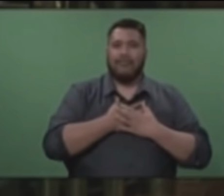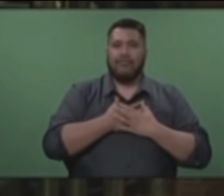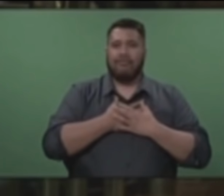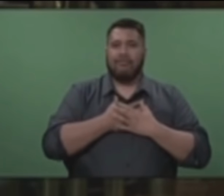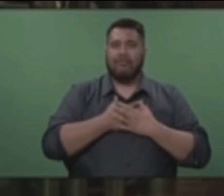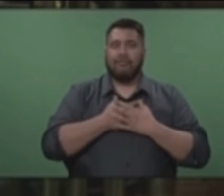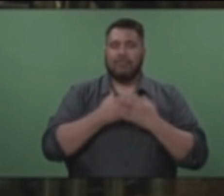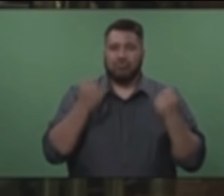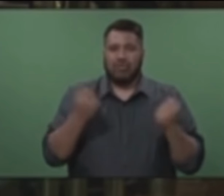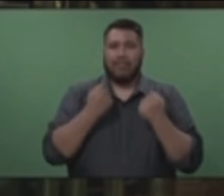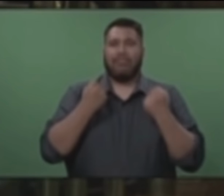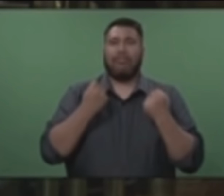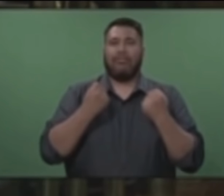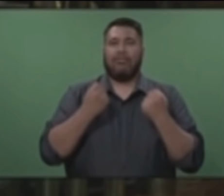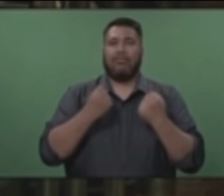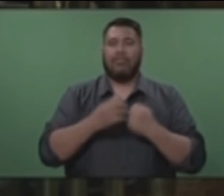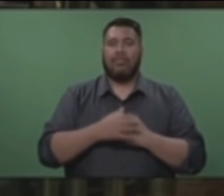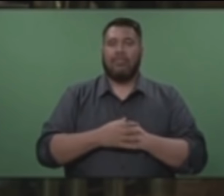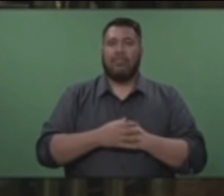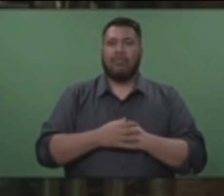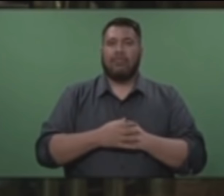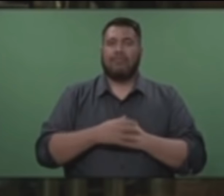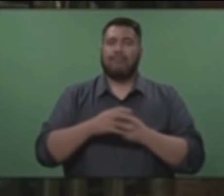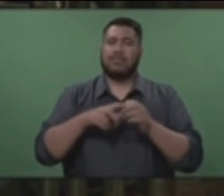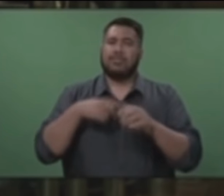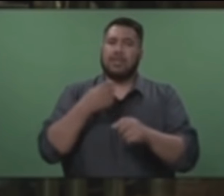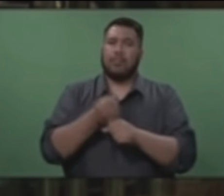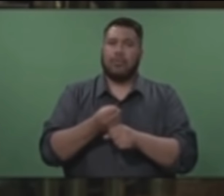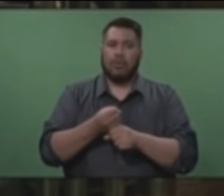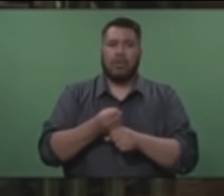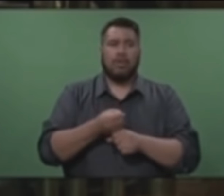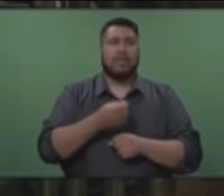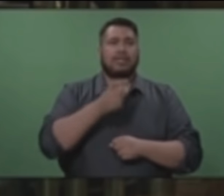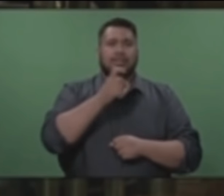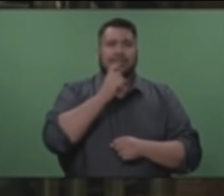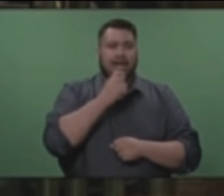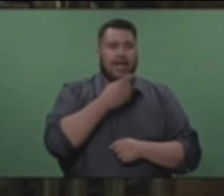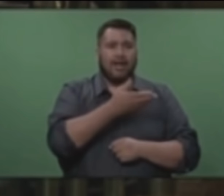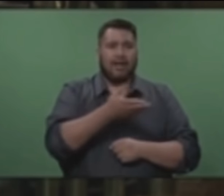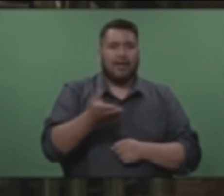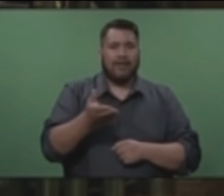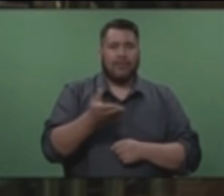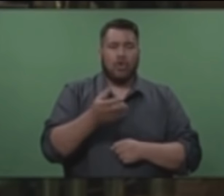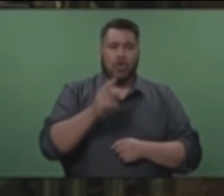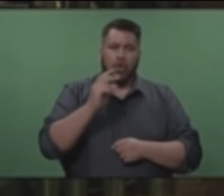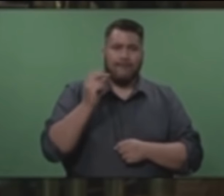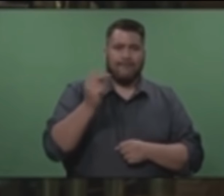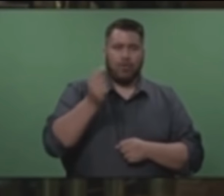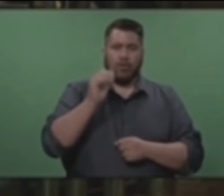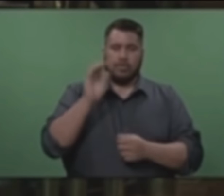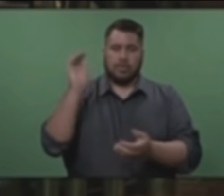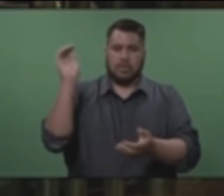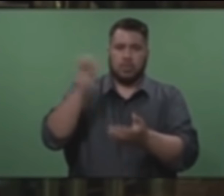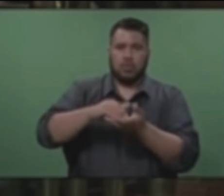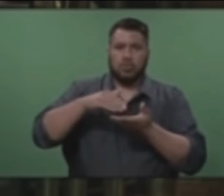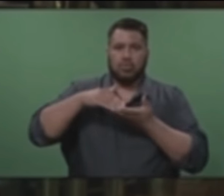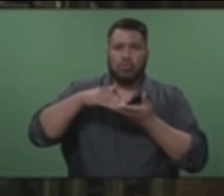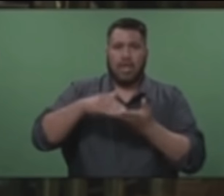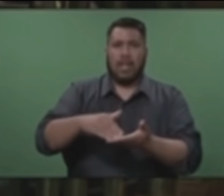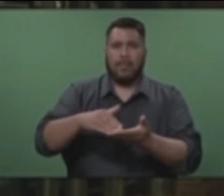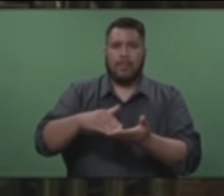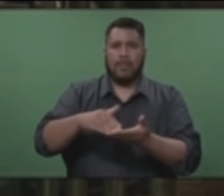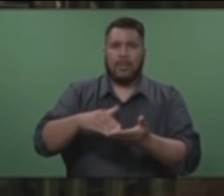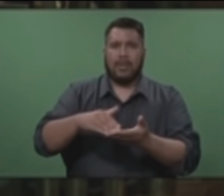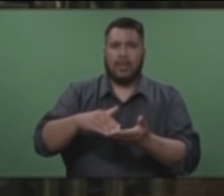pay tribute to those first responders, including the very first responders who